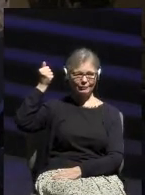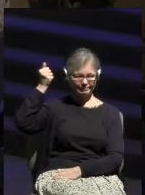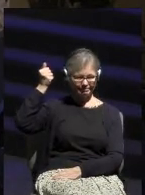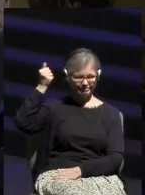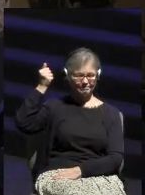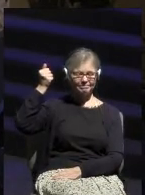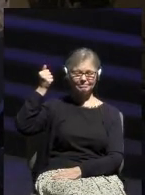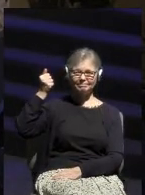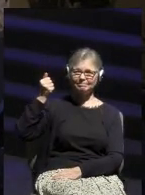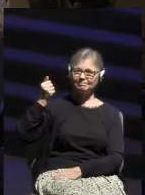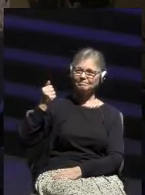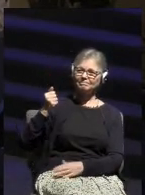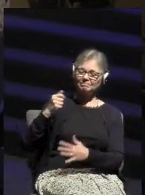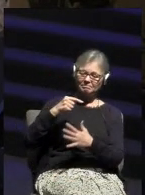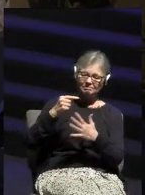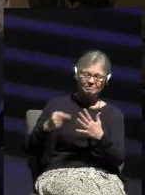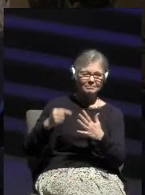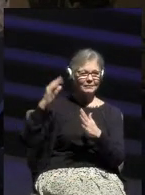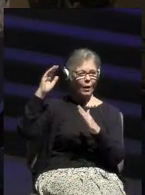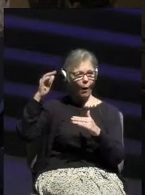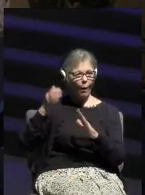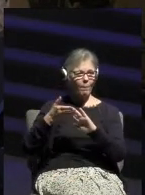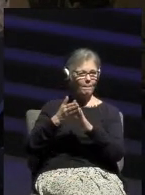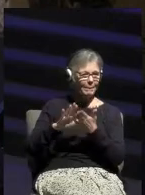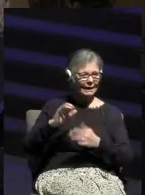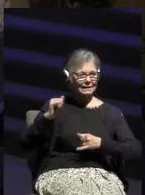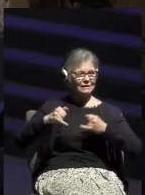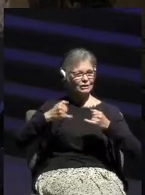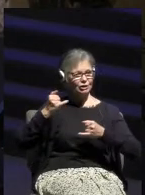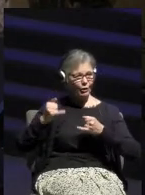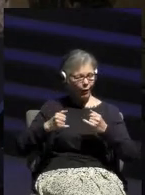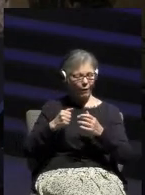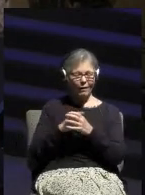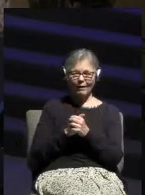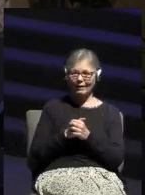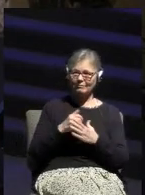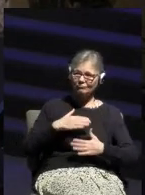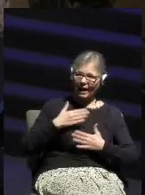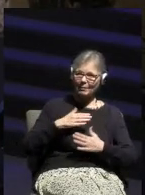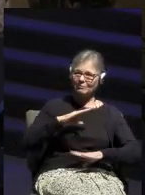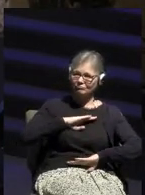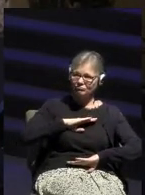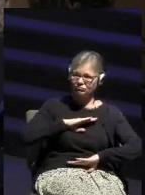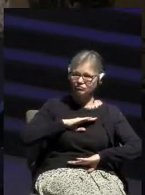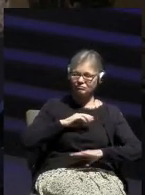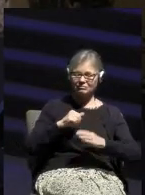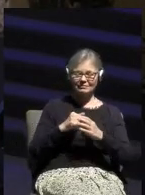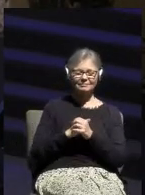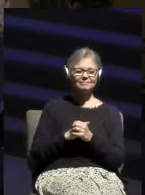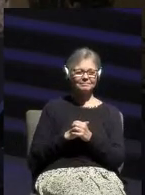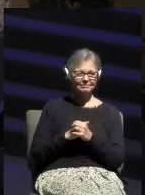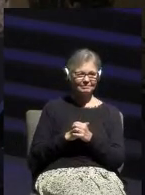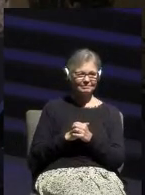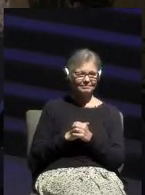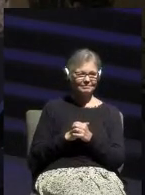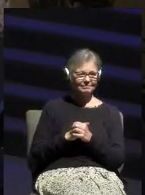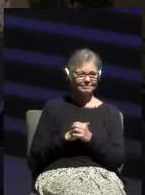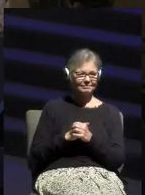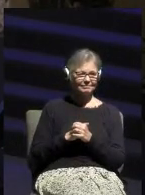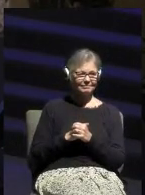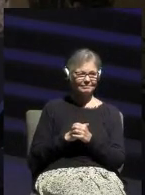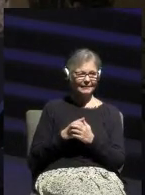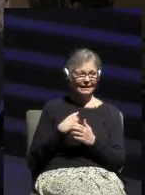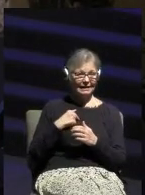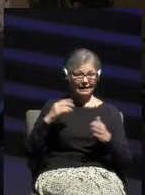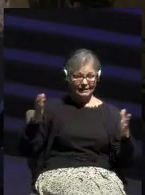brings about all of the attributes that we desire in our life. And I want to